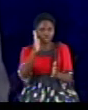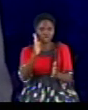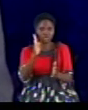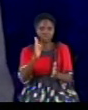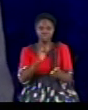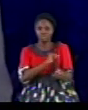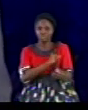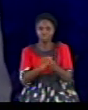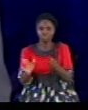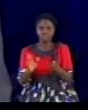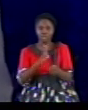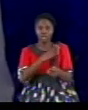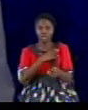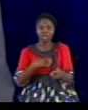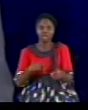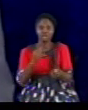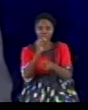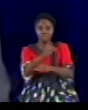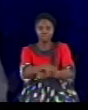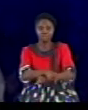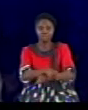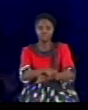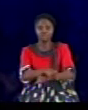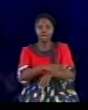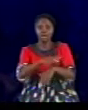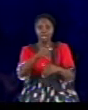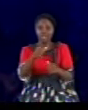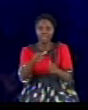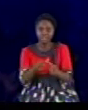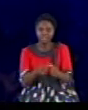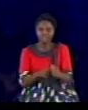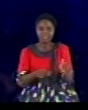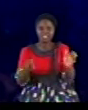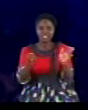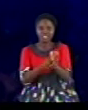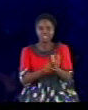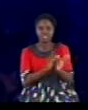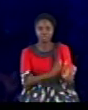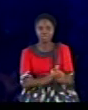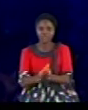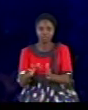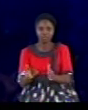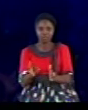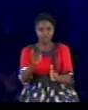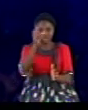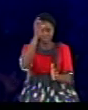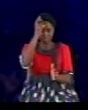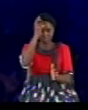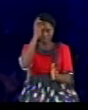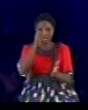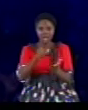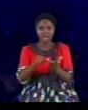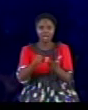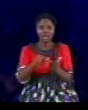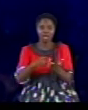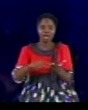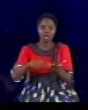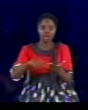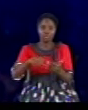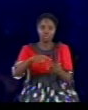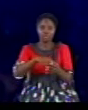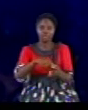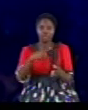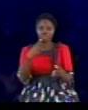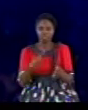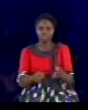completely overturn and overthrow every negative agenda of Satan among the young, among the